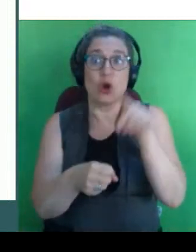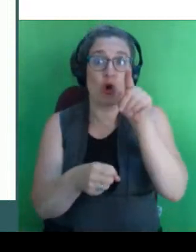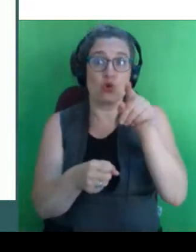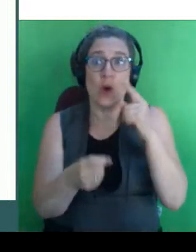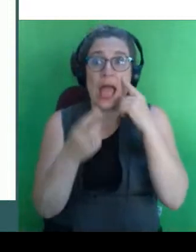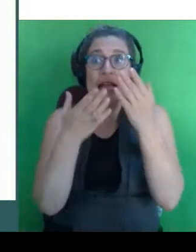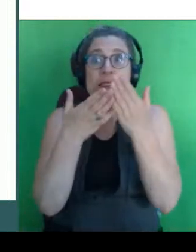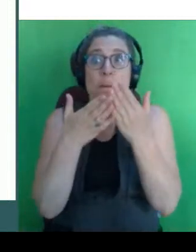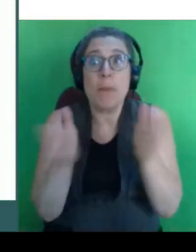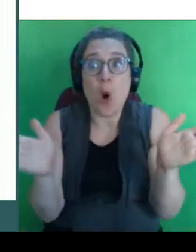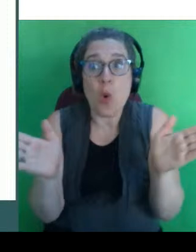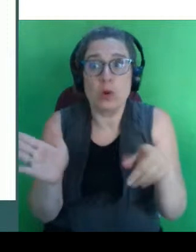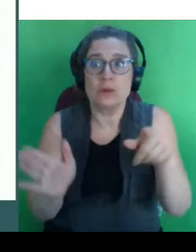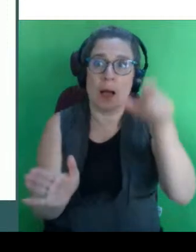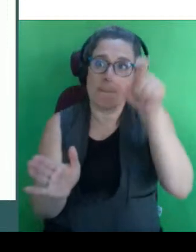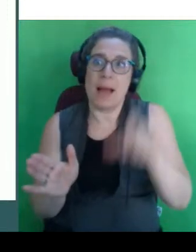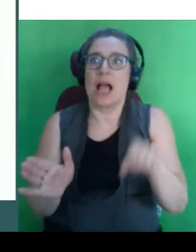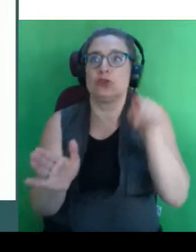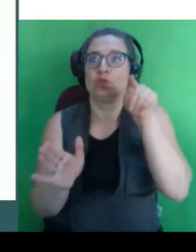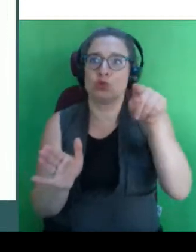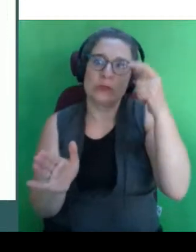to the suspected allergen.